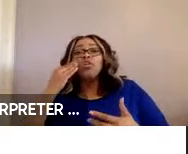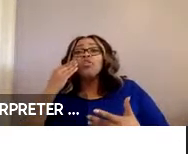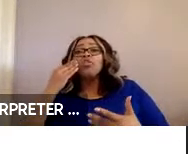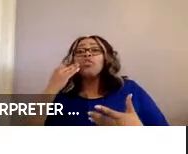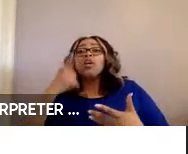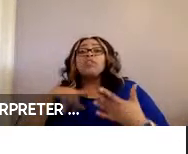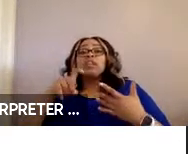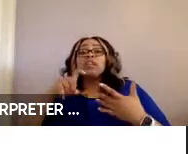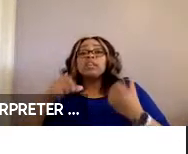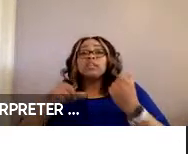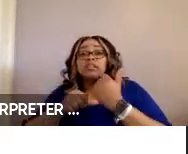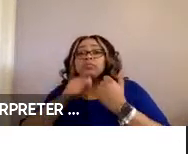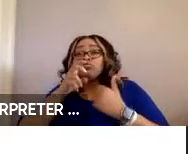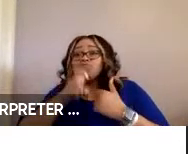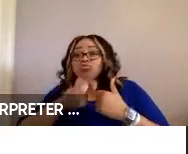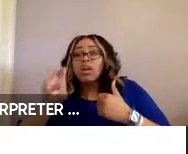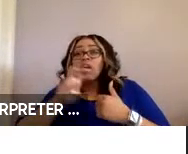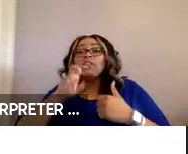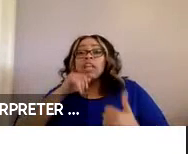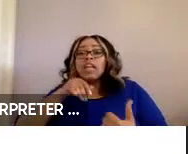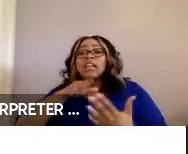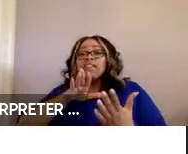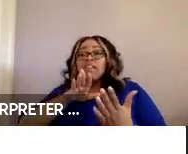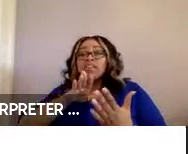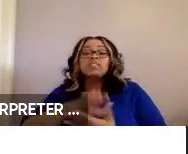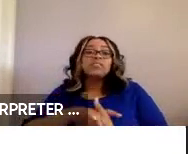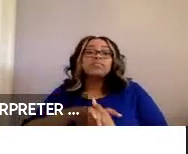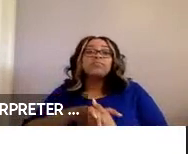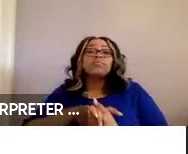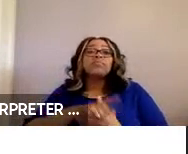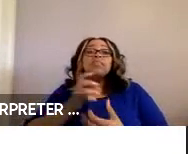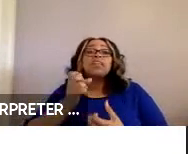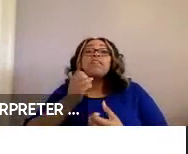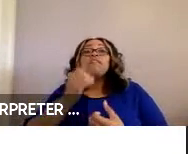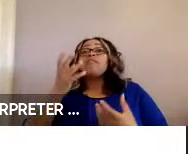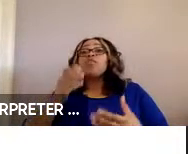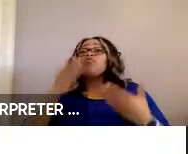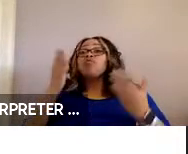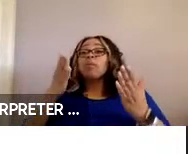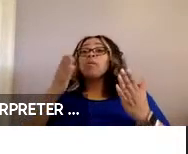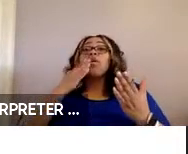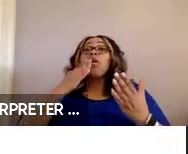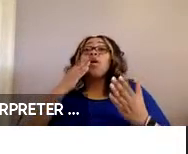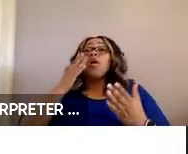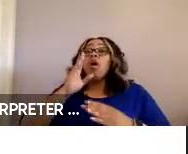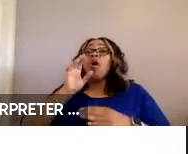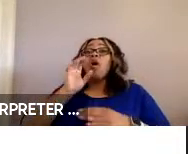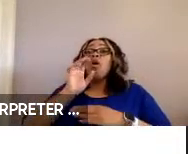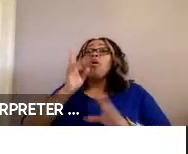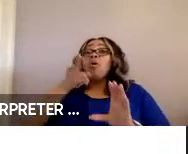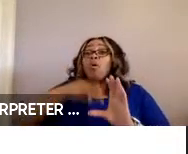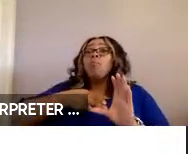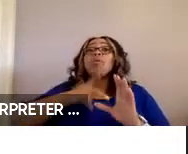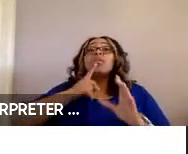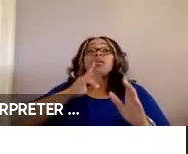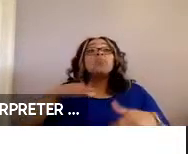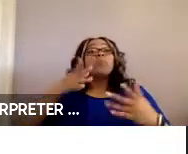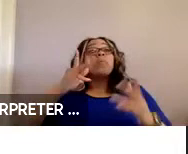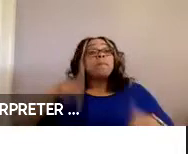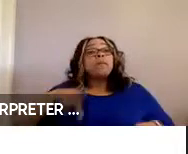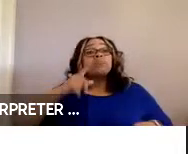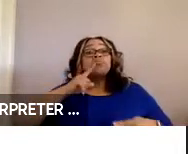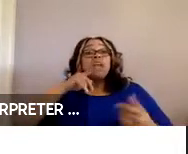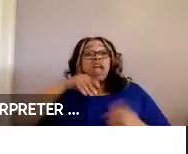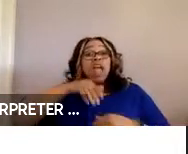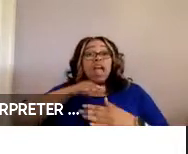needed assistance while traveling via the interface. Several recommended that the onboard communication interface should permit passengers to access